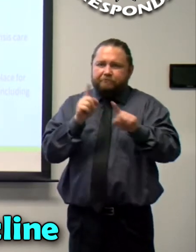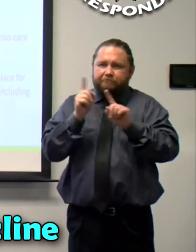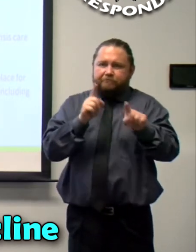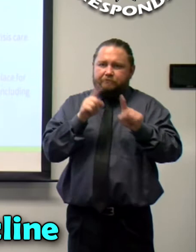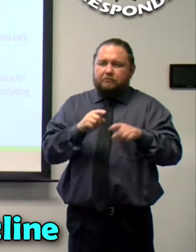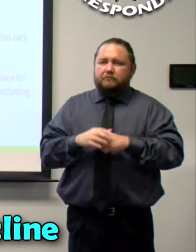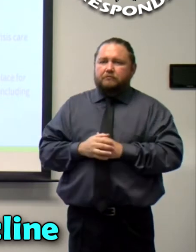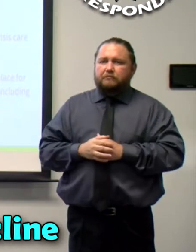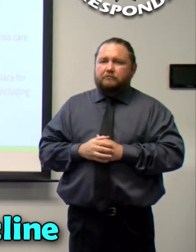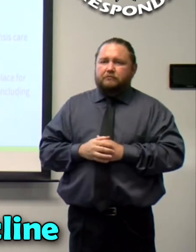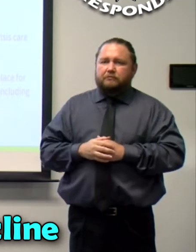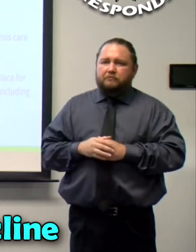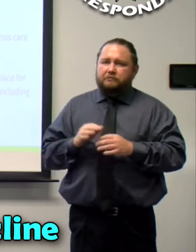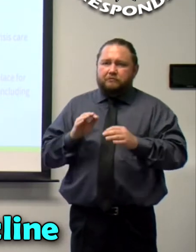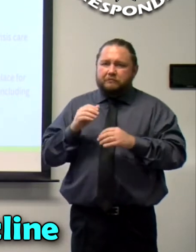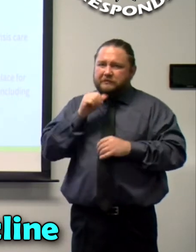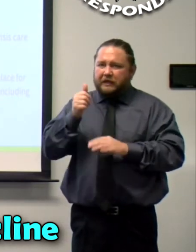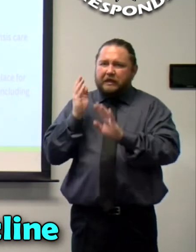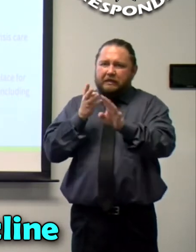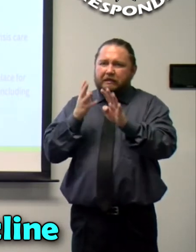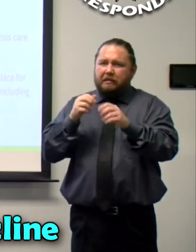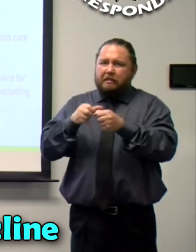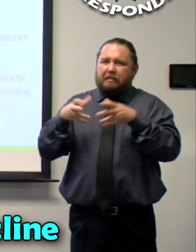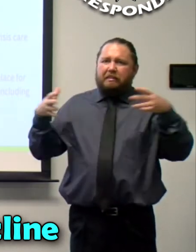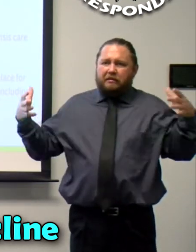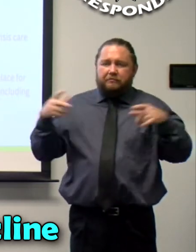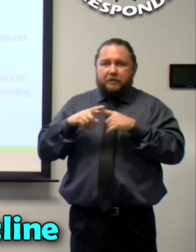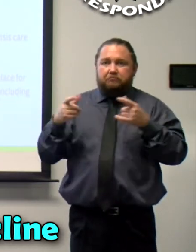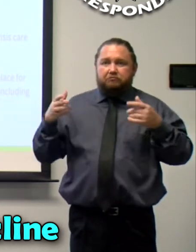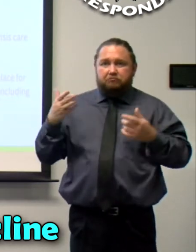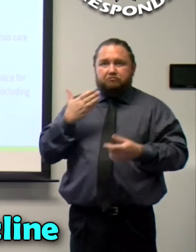certainly making progress with in